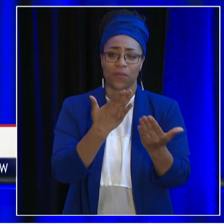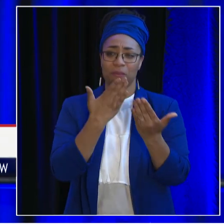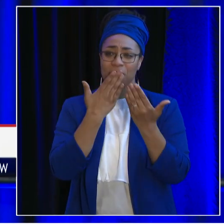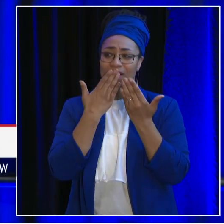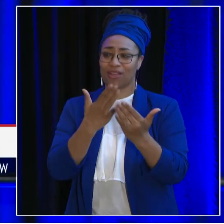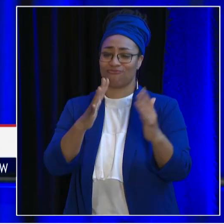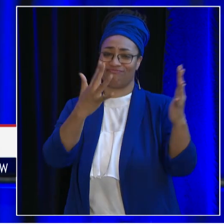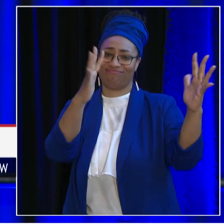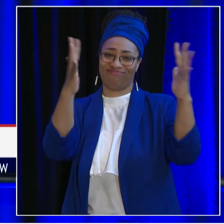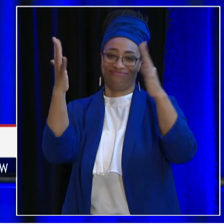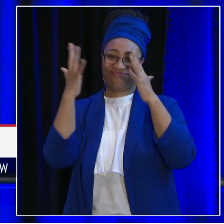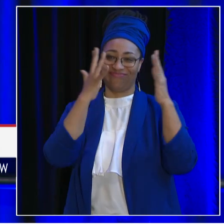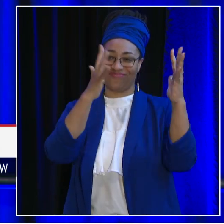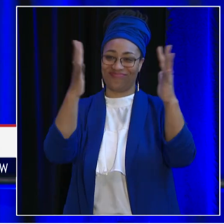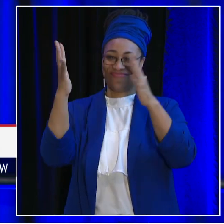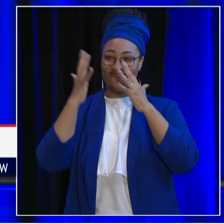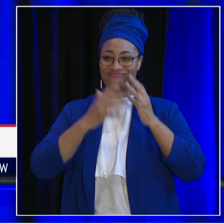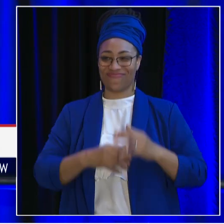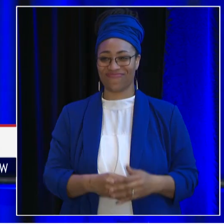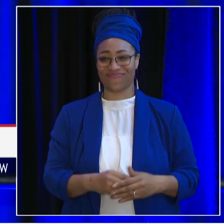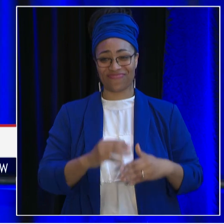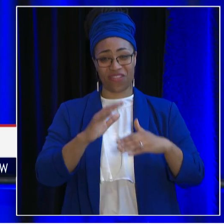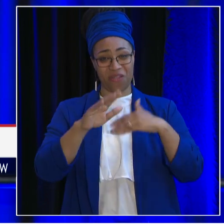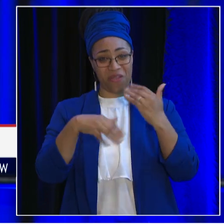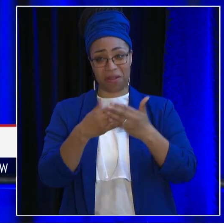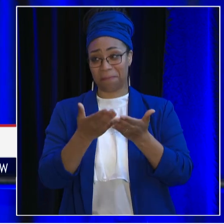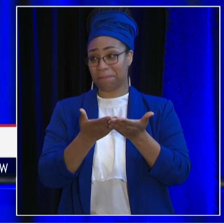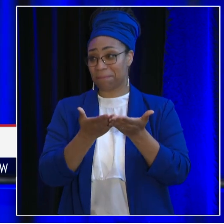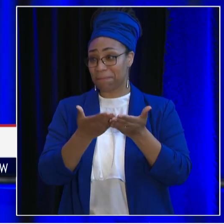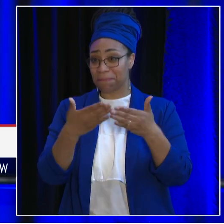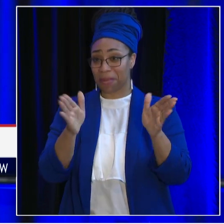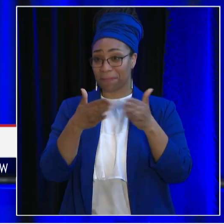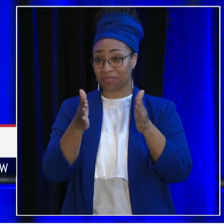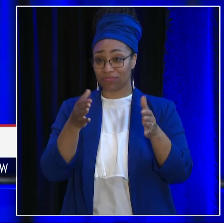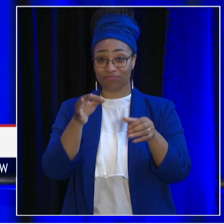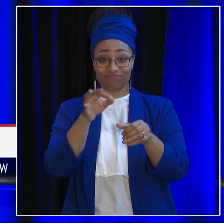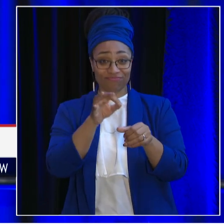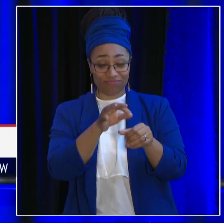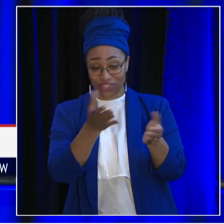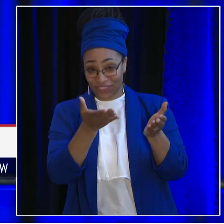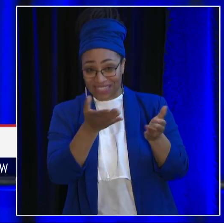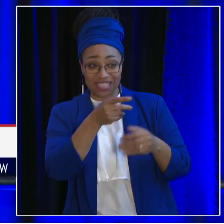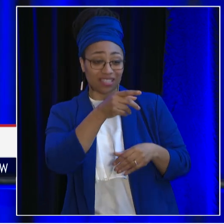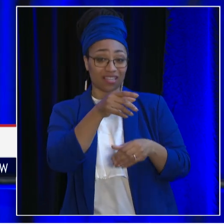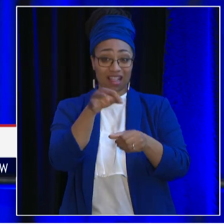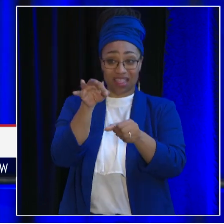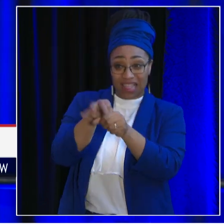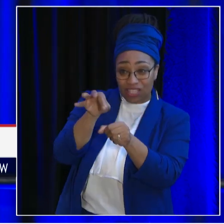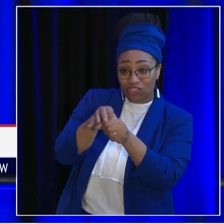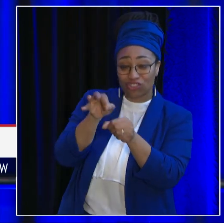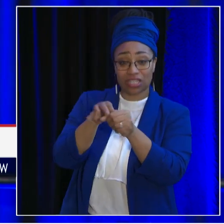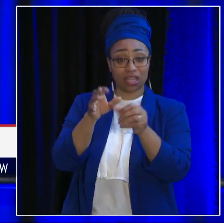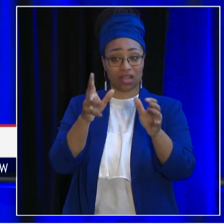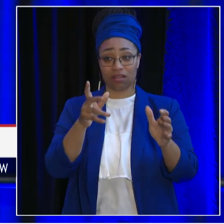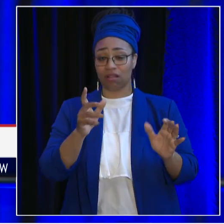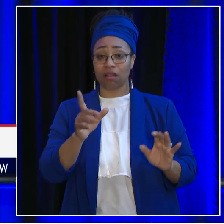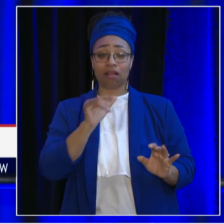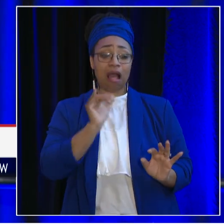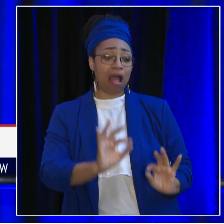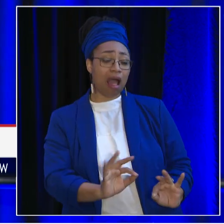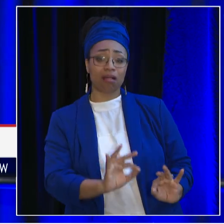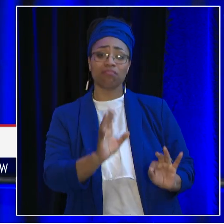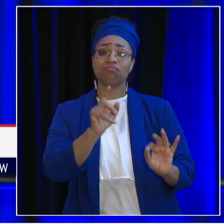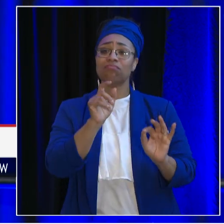Thanking, yes, all of our public servants, elected officials. And last but certainly not least, thank you so much to